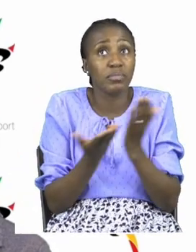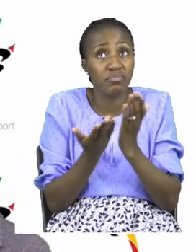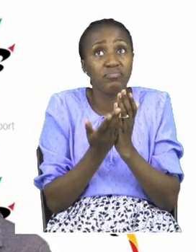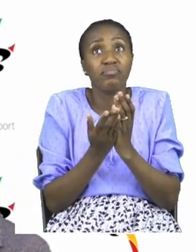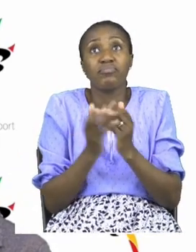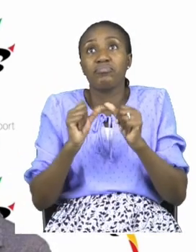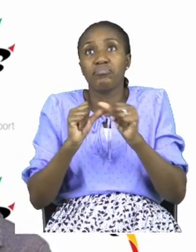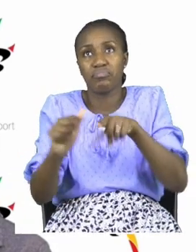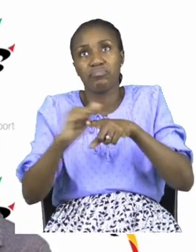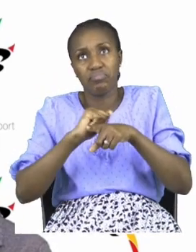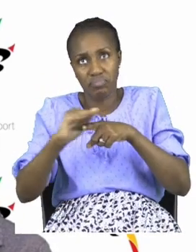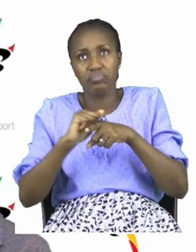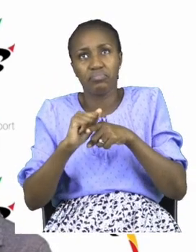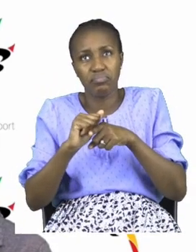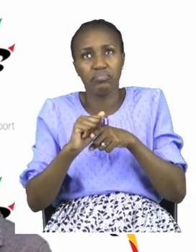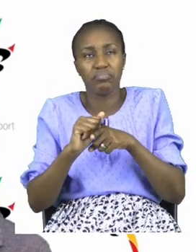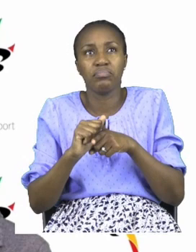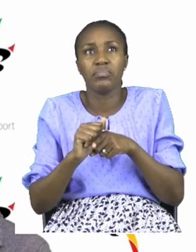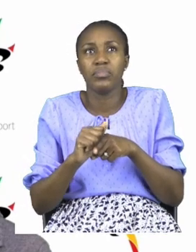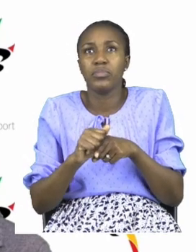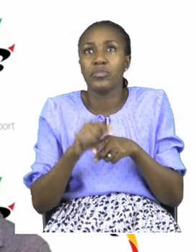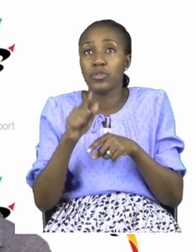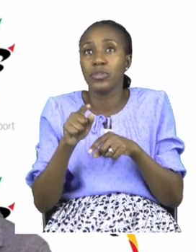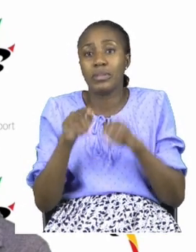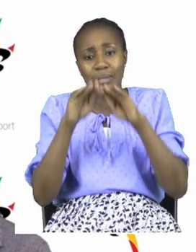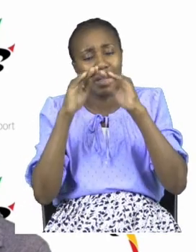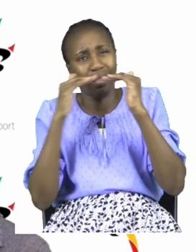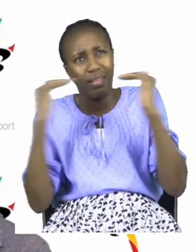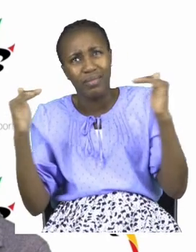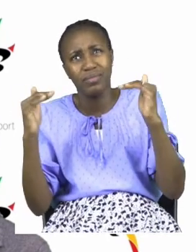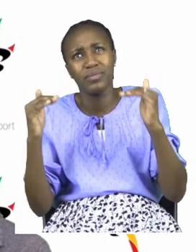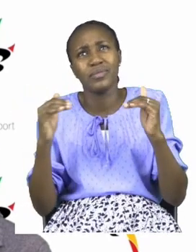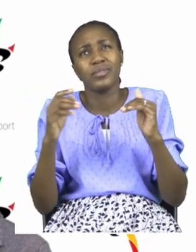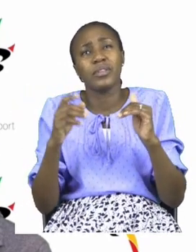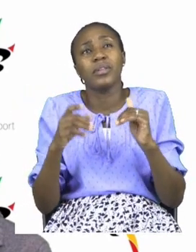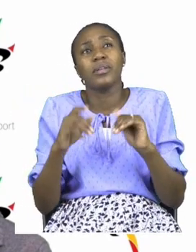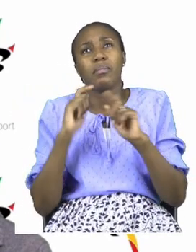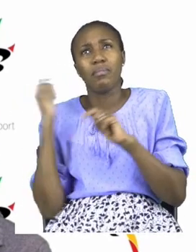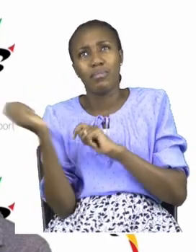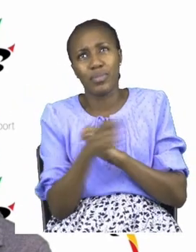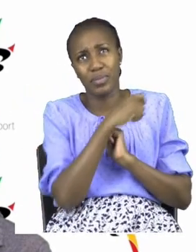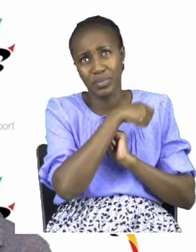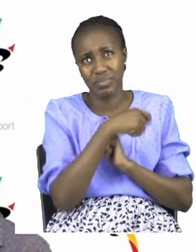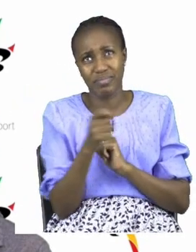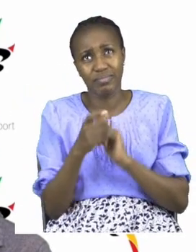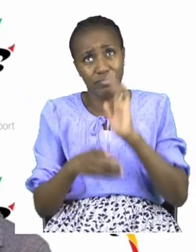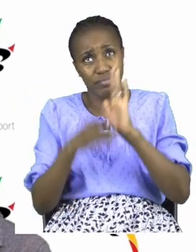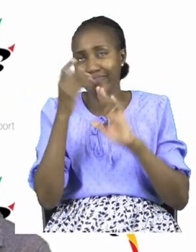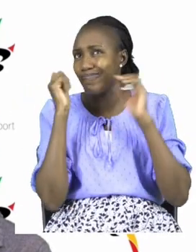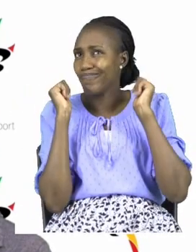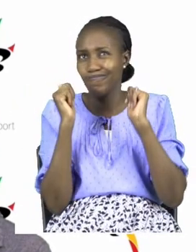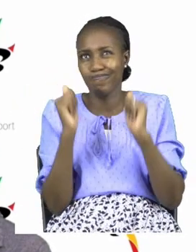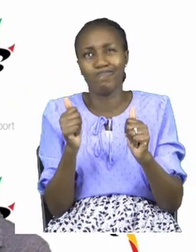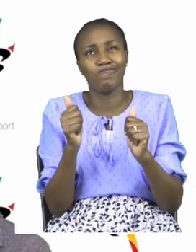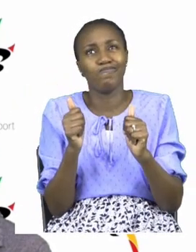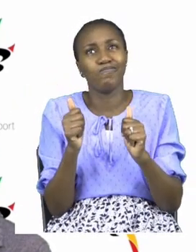that's another level of tennis development. And then also what we do is